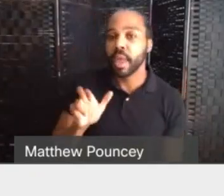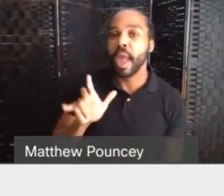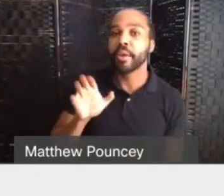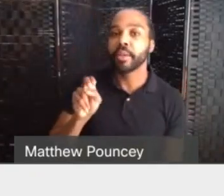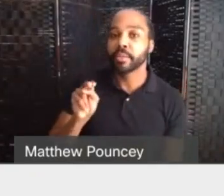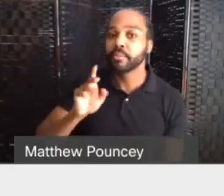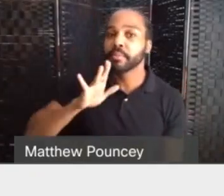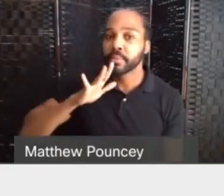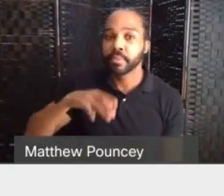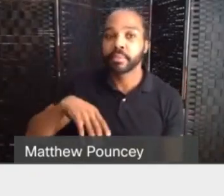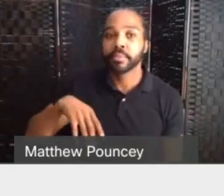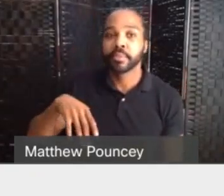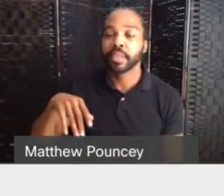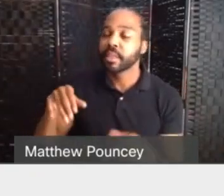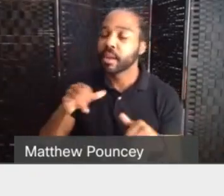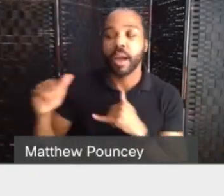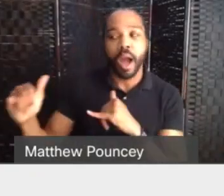This is such a common question.